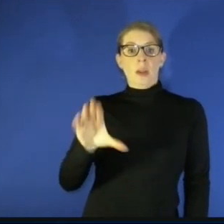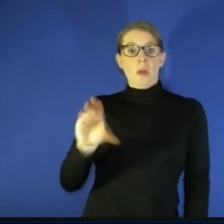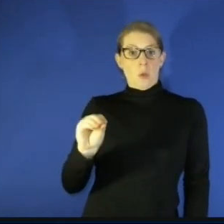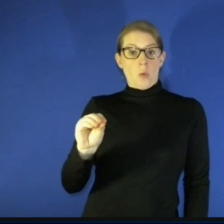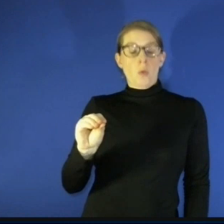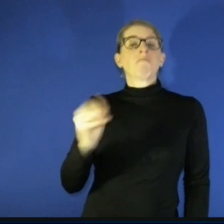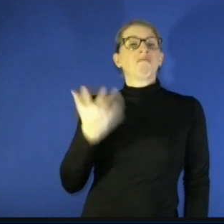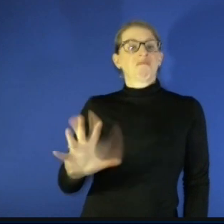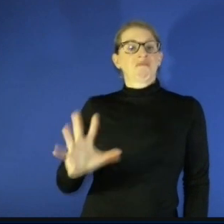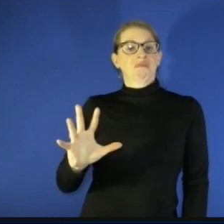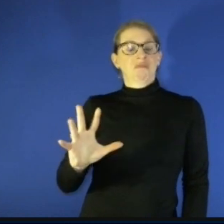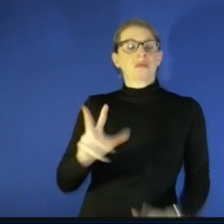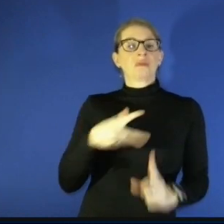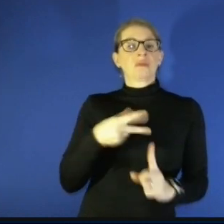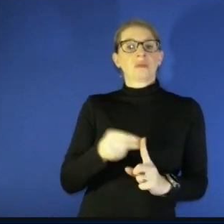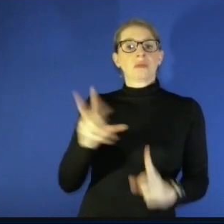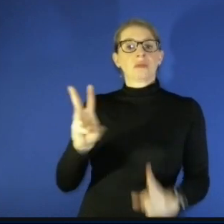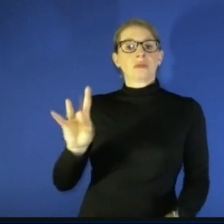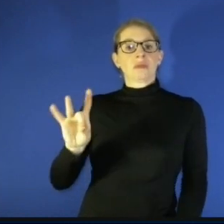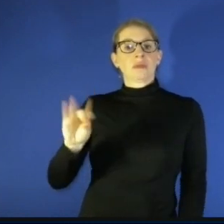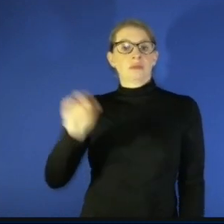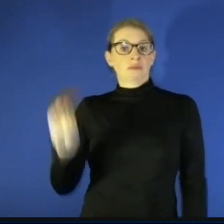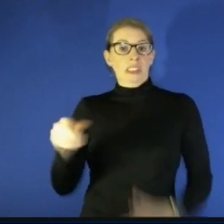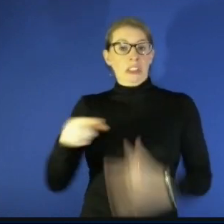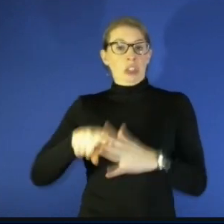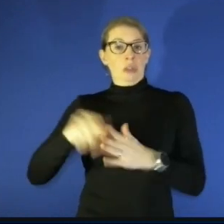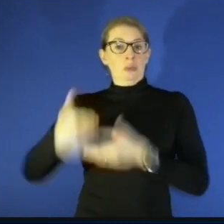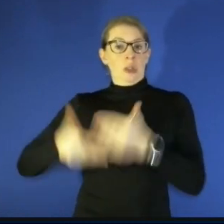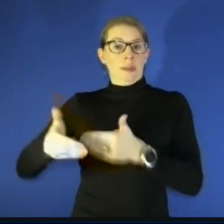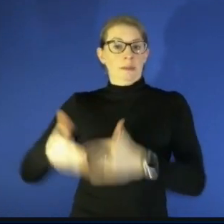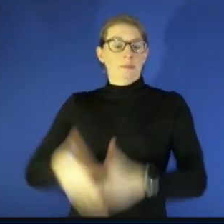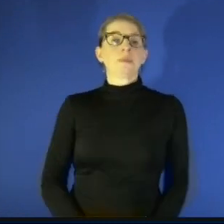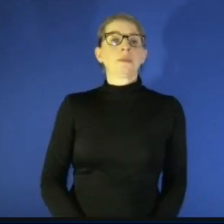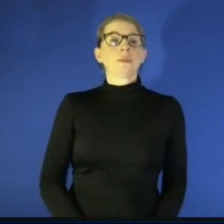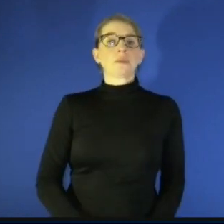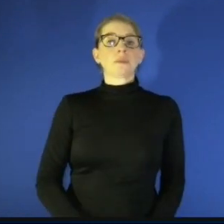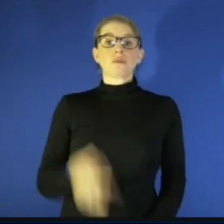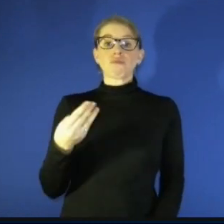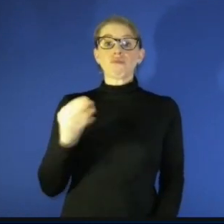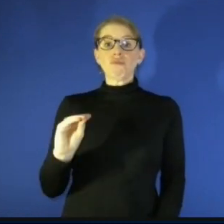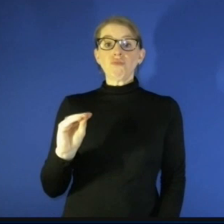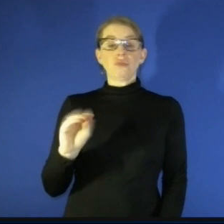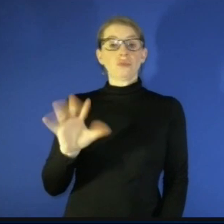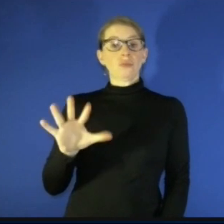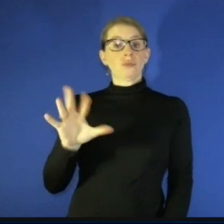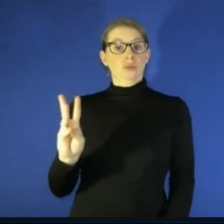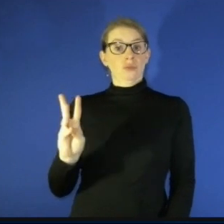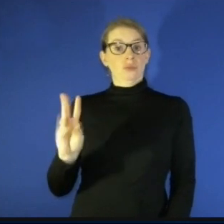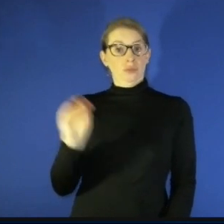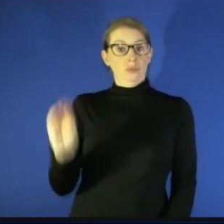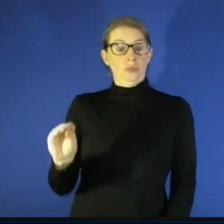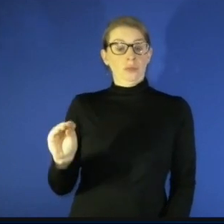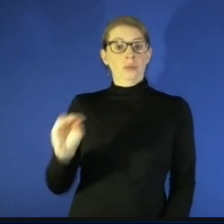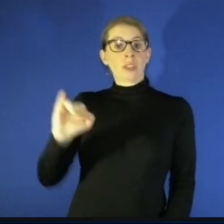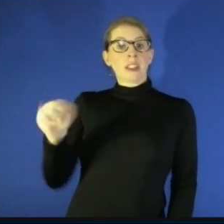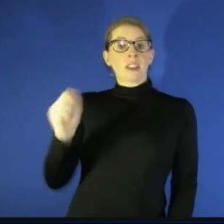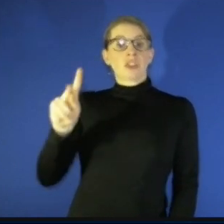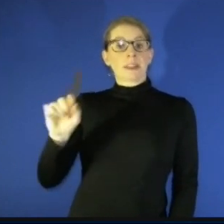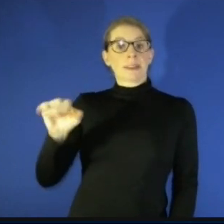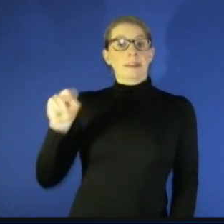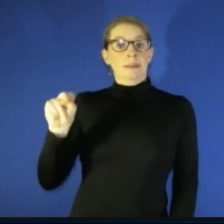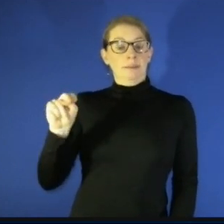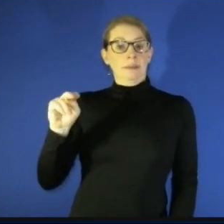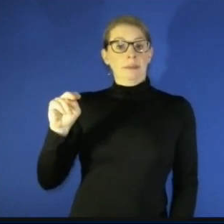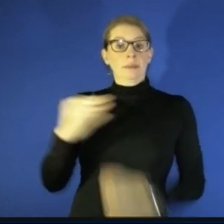while 68% have started the process. And on the Missouri side, 56% of people in Jackson County have completed their